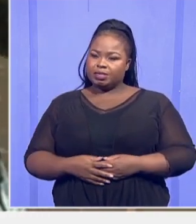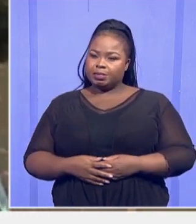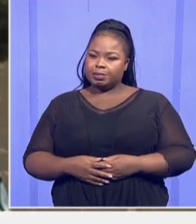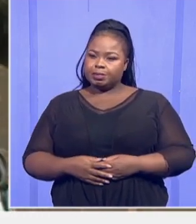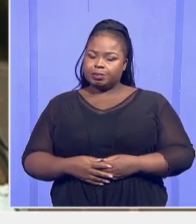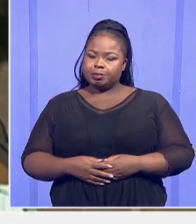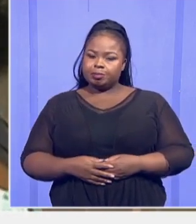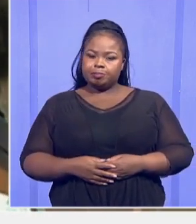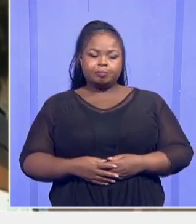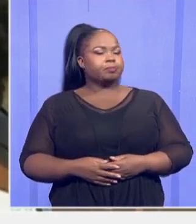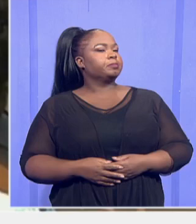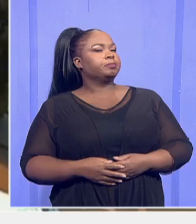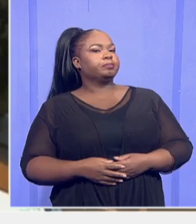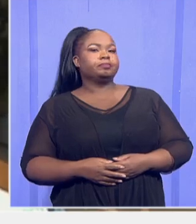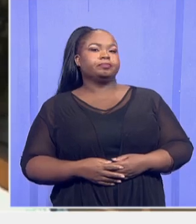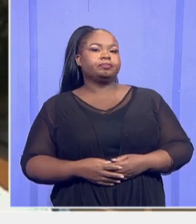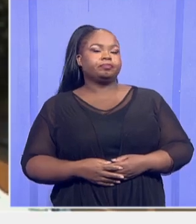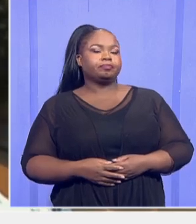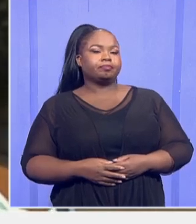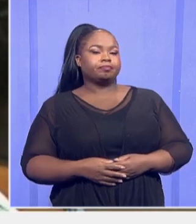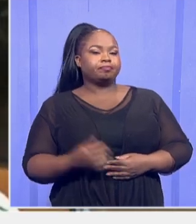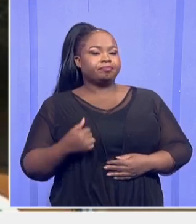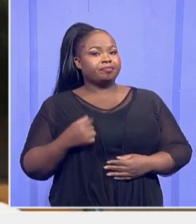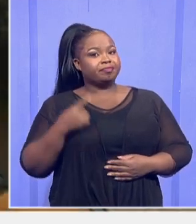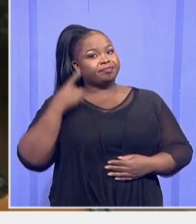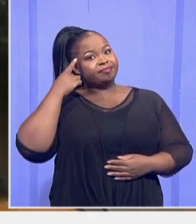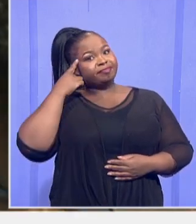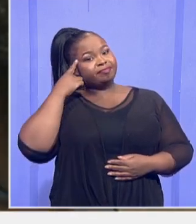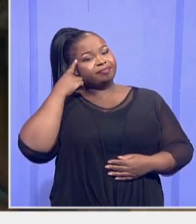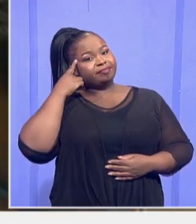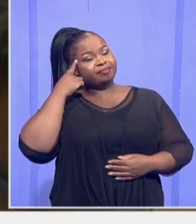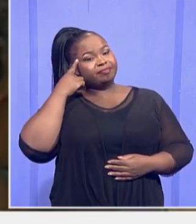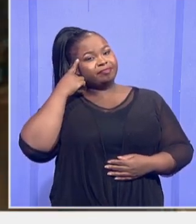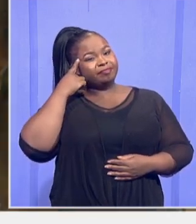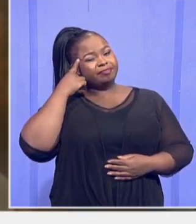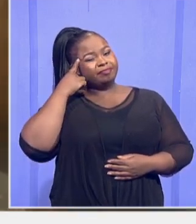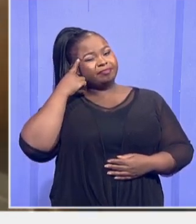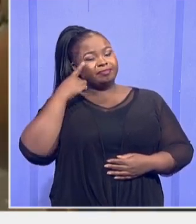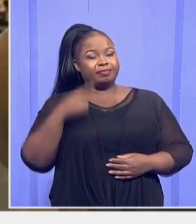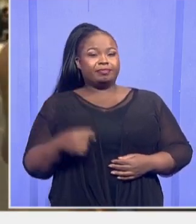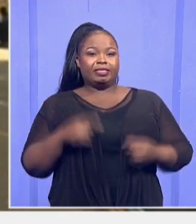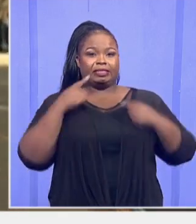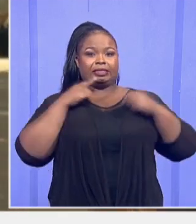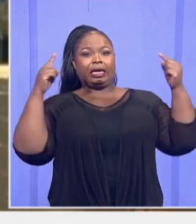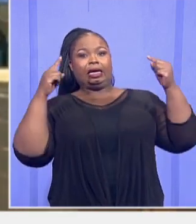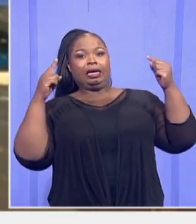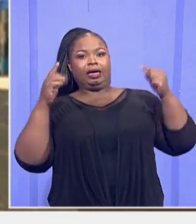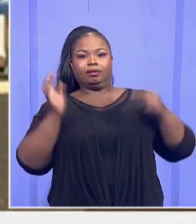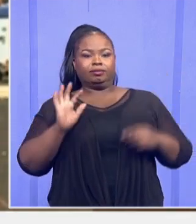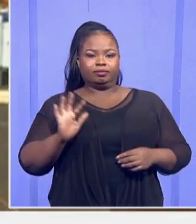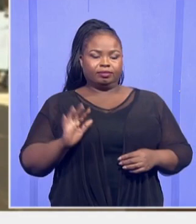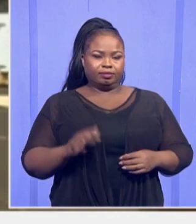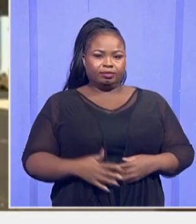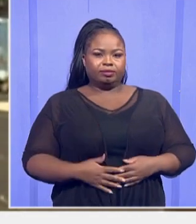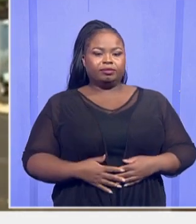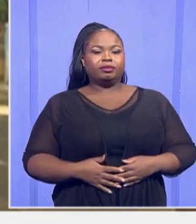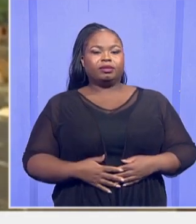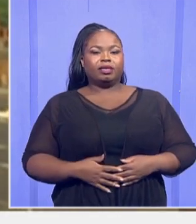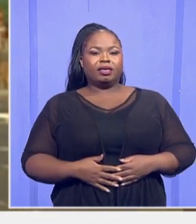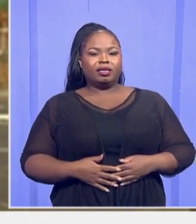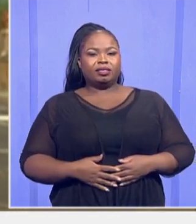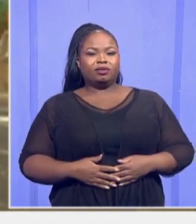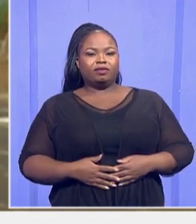that program? I think without letting the rat out of the bag, it needs to